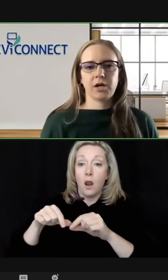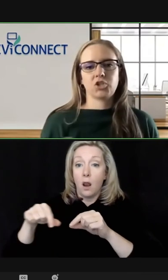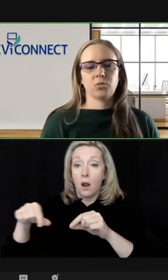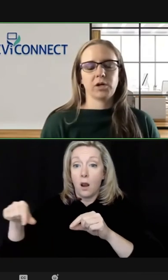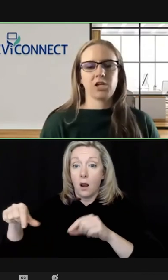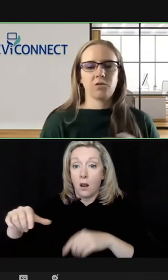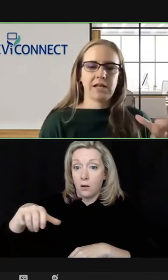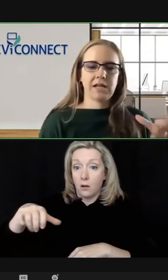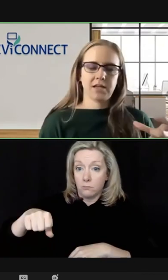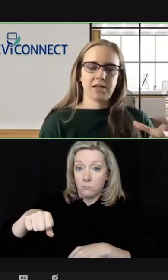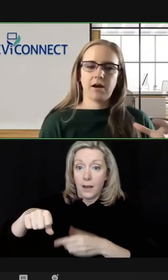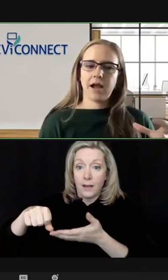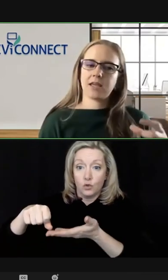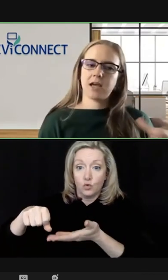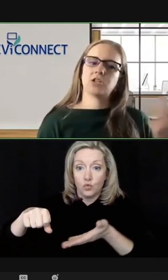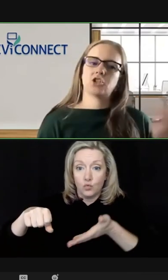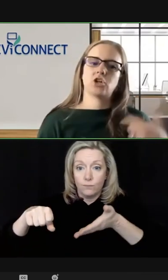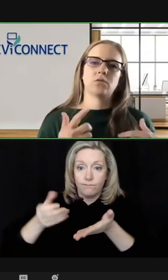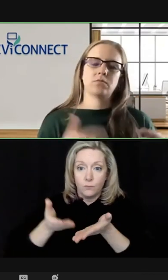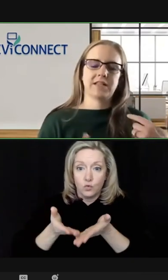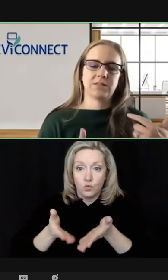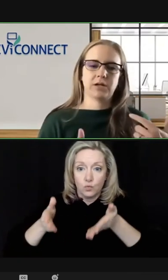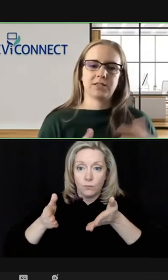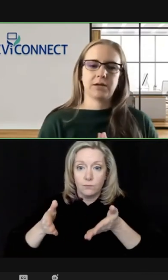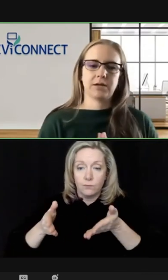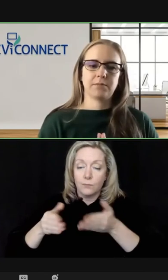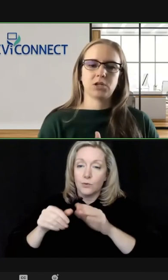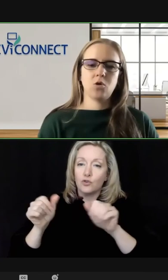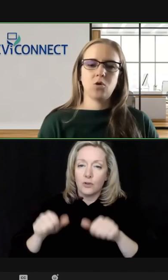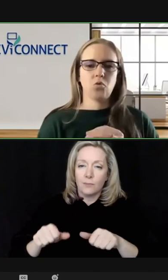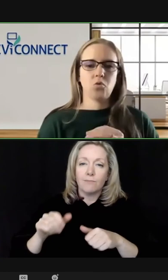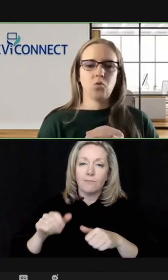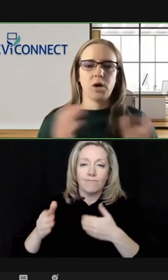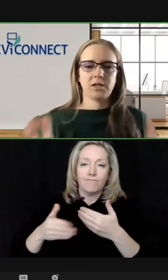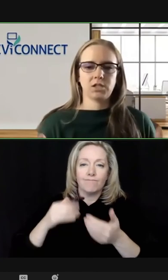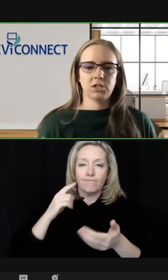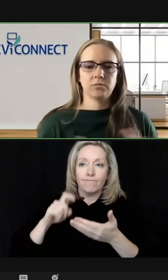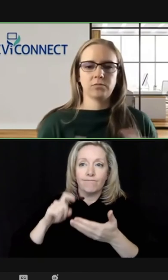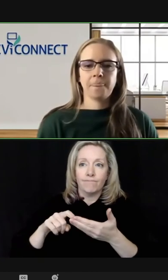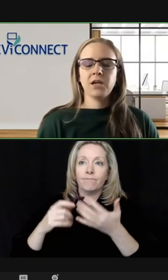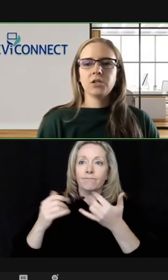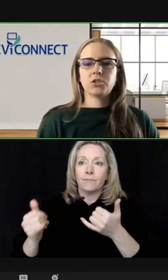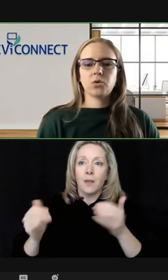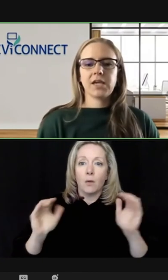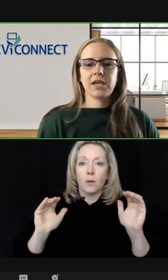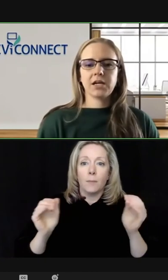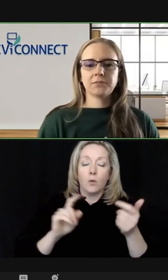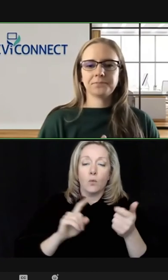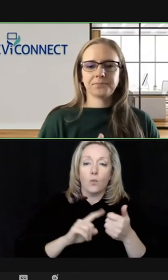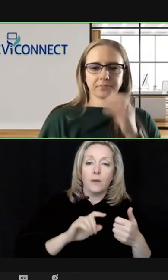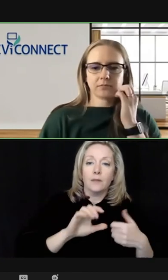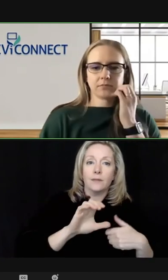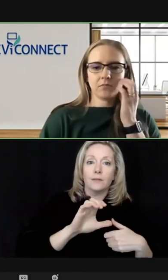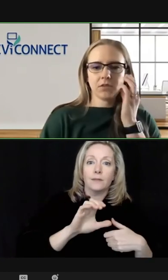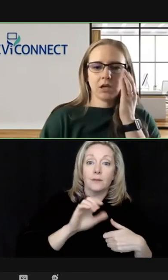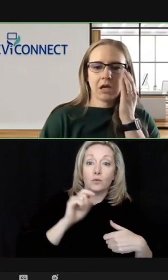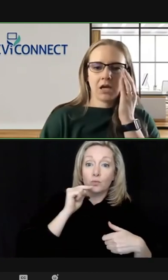their toothbrush. So we're going to use that as like their icon to show that's where it's time to go. We need to know what to do. So